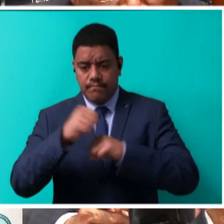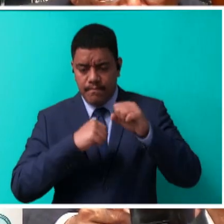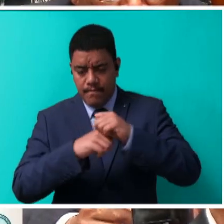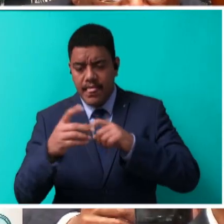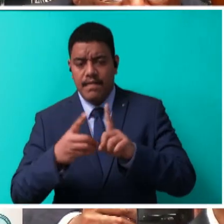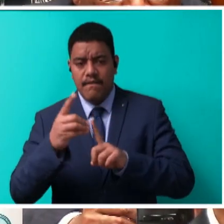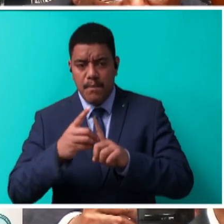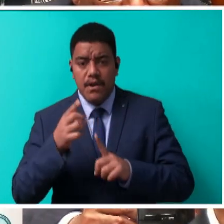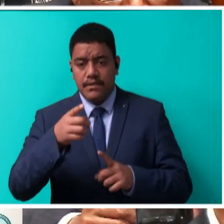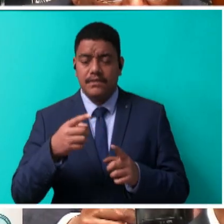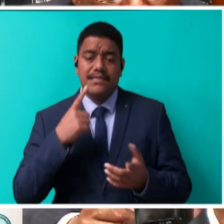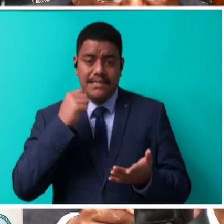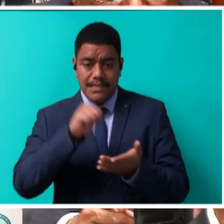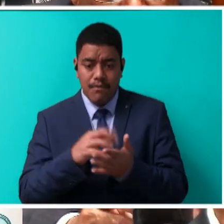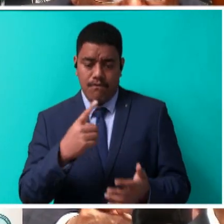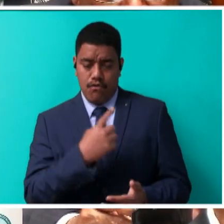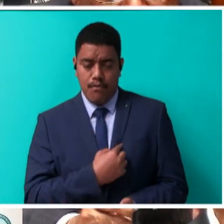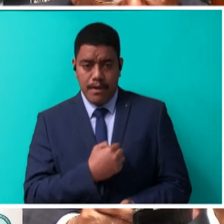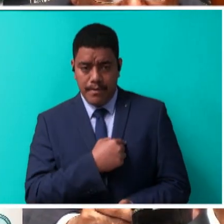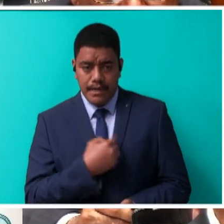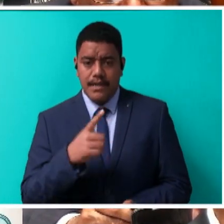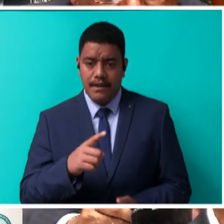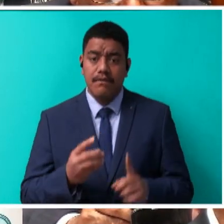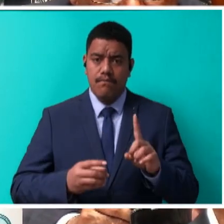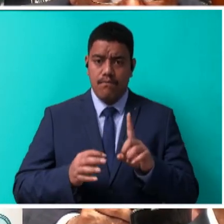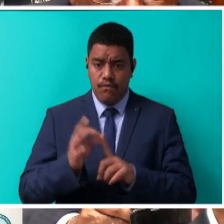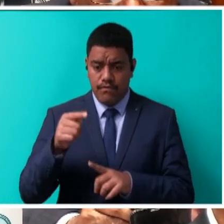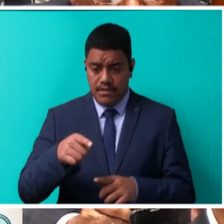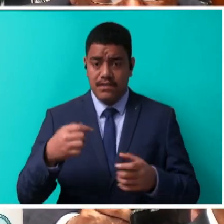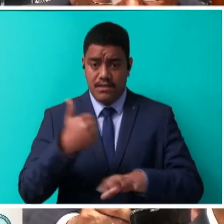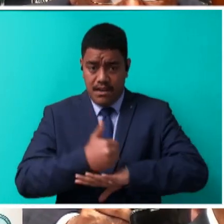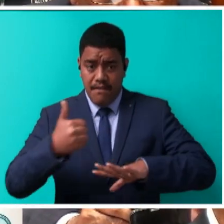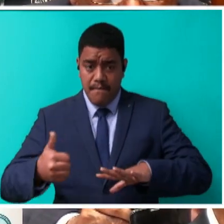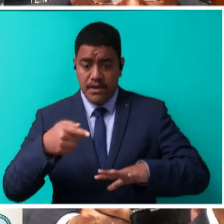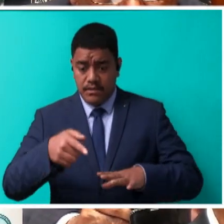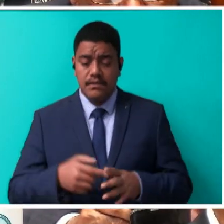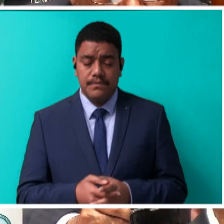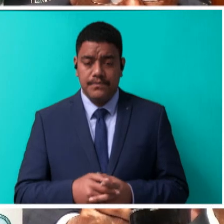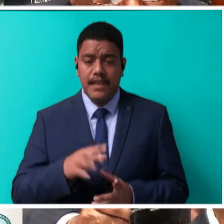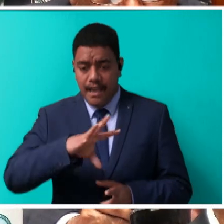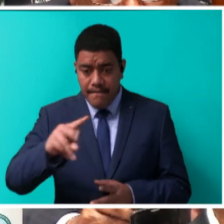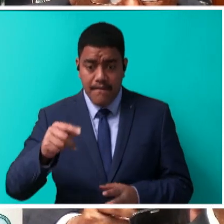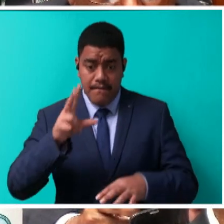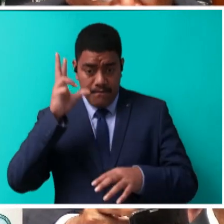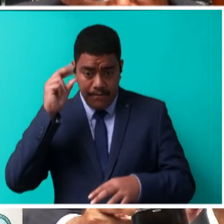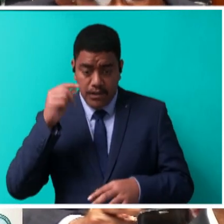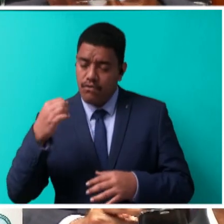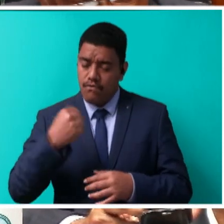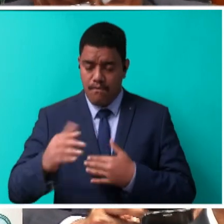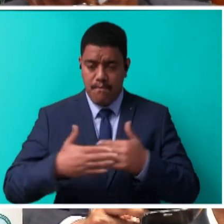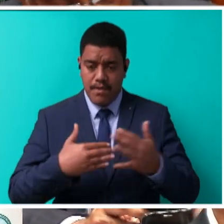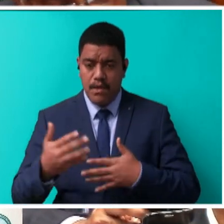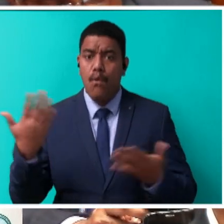developments, they are statements of commitment and prove that this coalition government sees every Fijian, no matter where